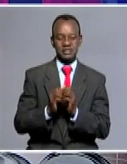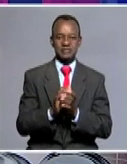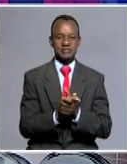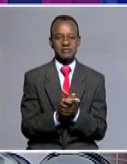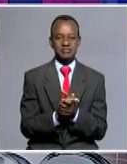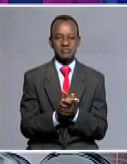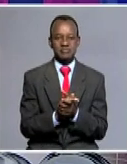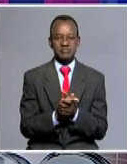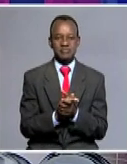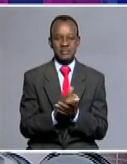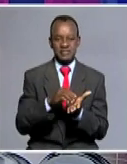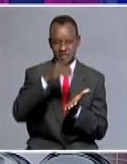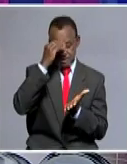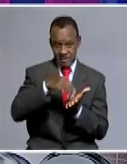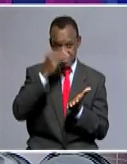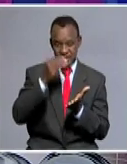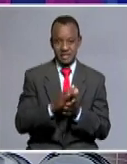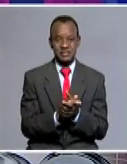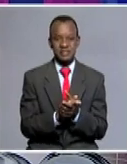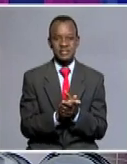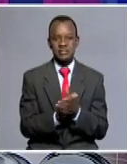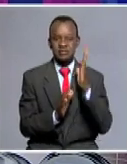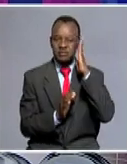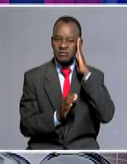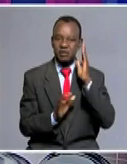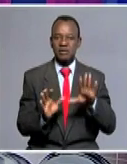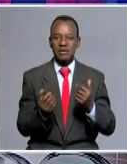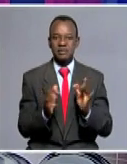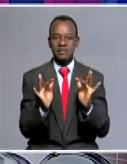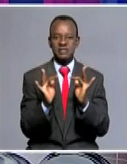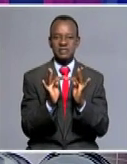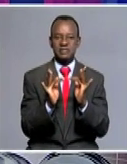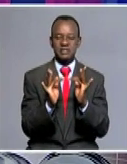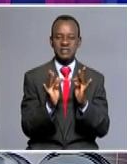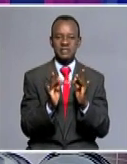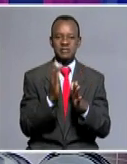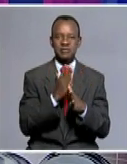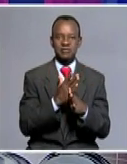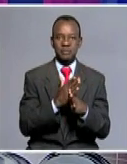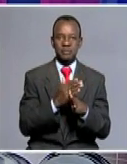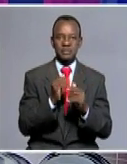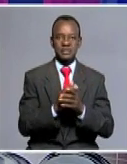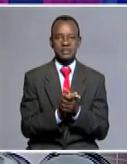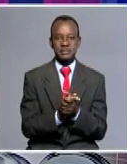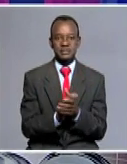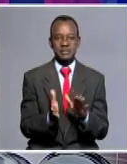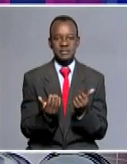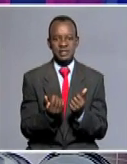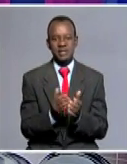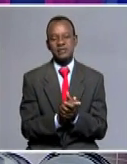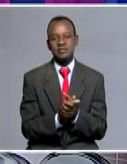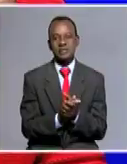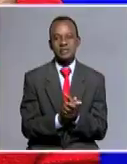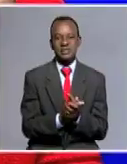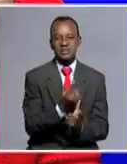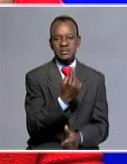to know how the internet ecosystem works, from the GTLDs to the CTLDs to roles of how everybody plays, and even